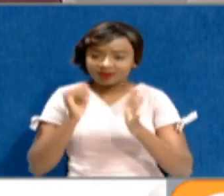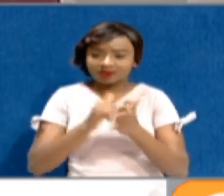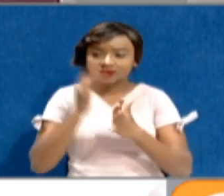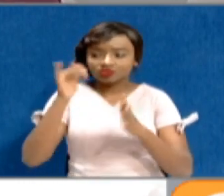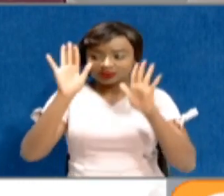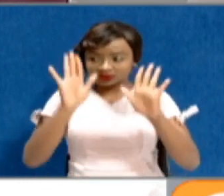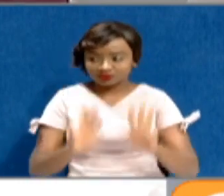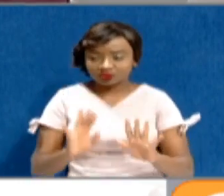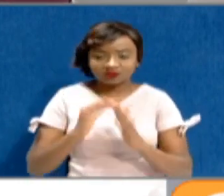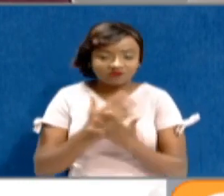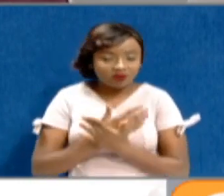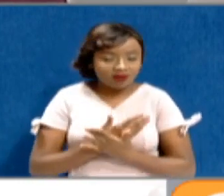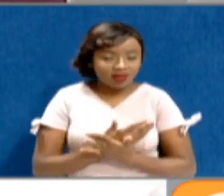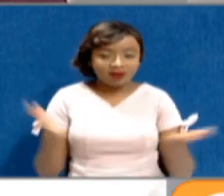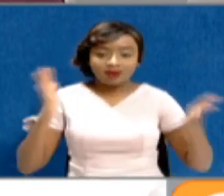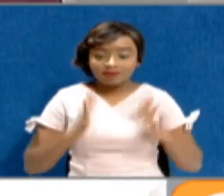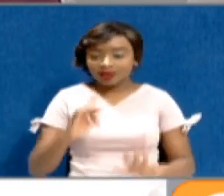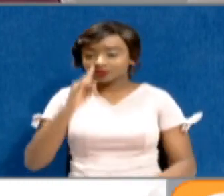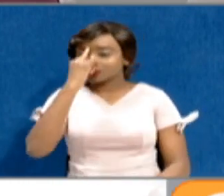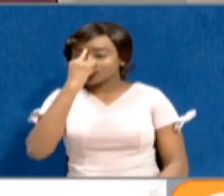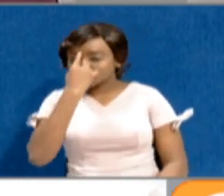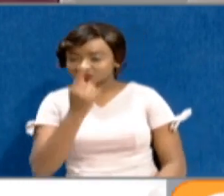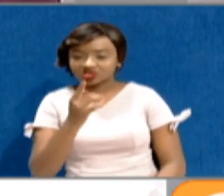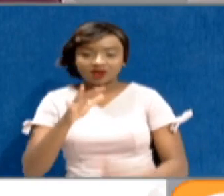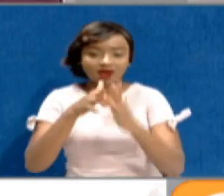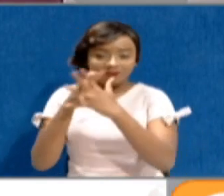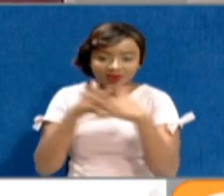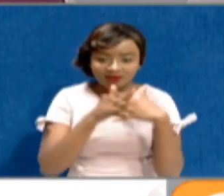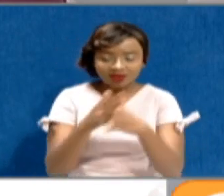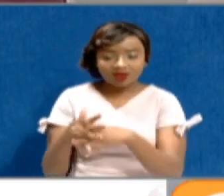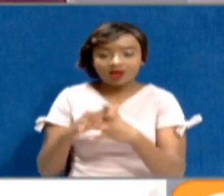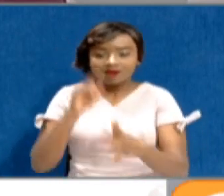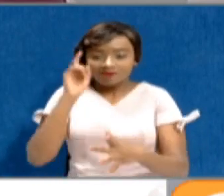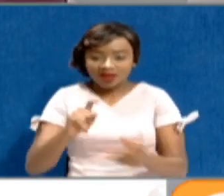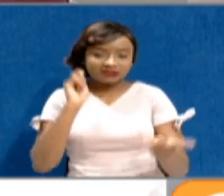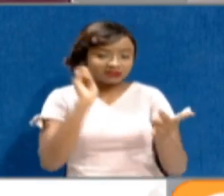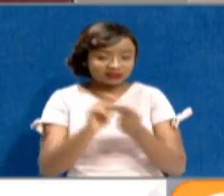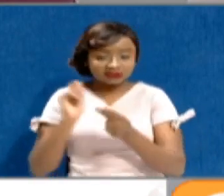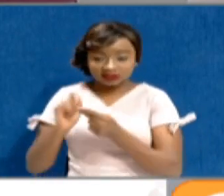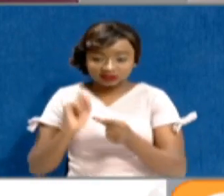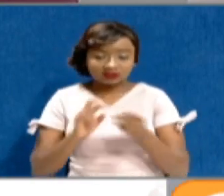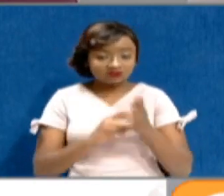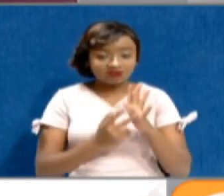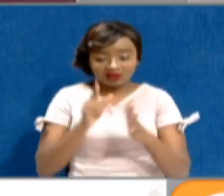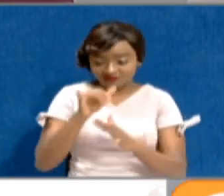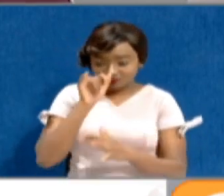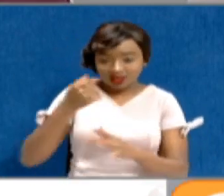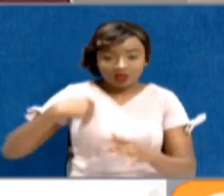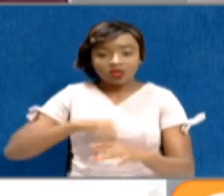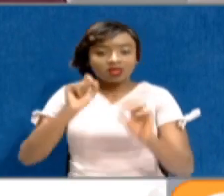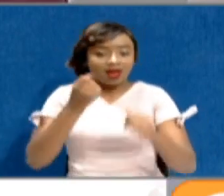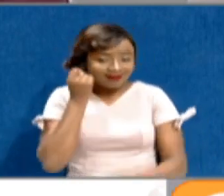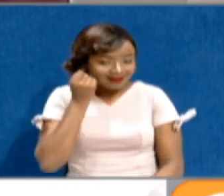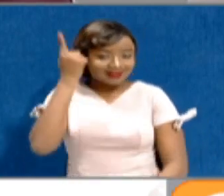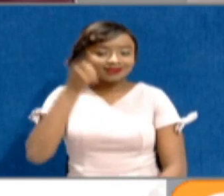for Native Americans, and that sort of thing, to make sure they get tested so we fully understand how it works in the body